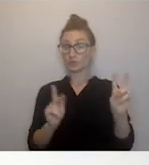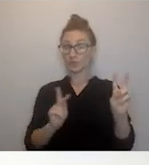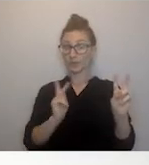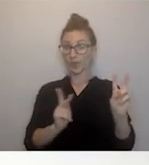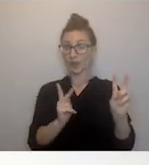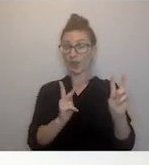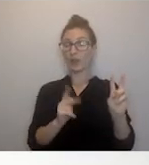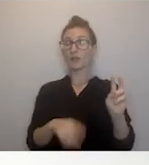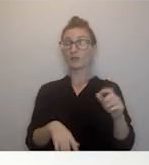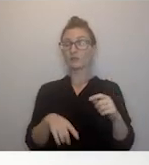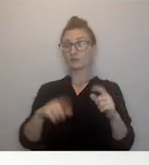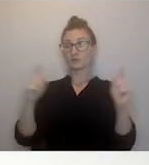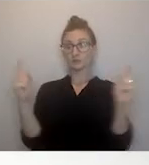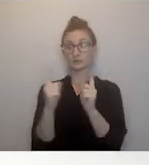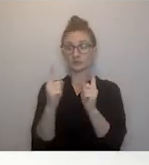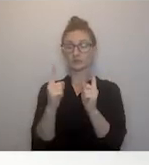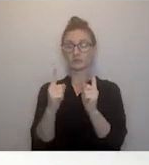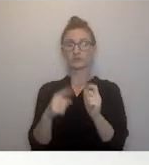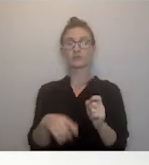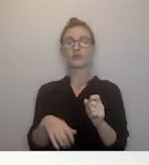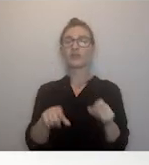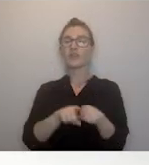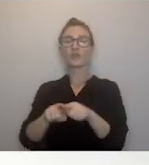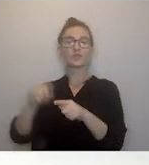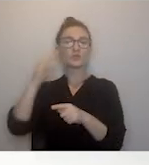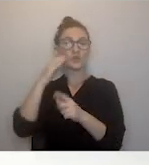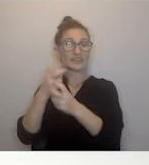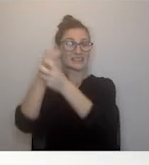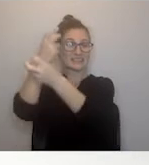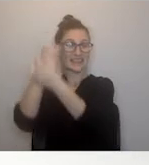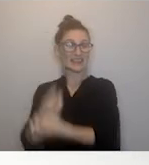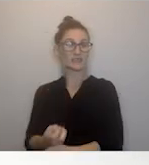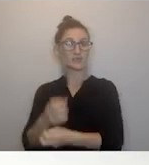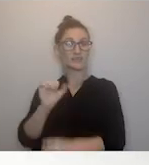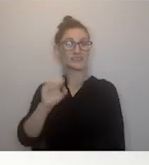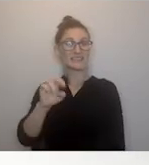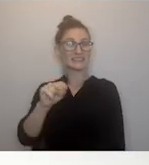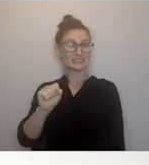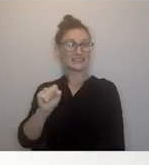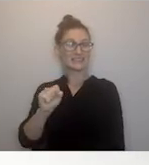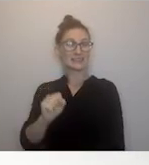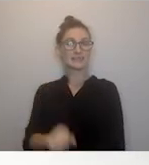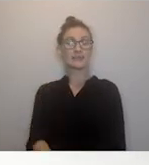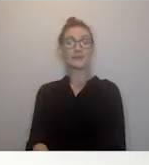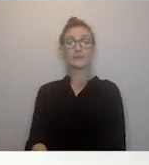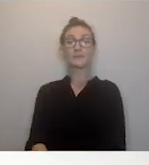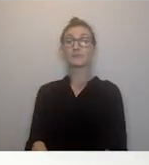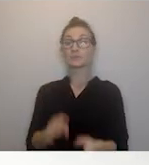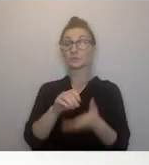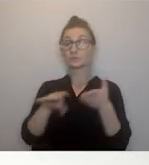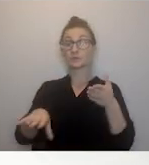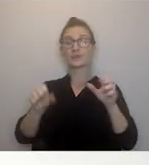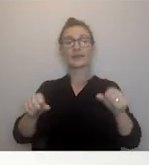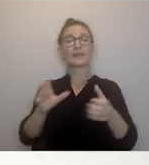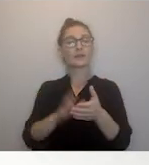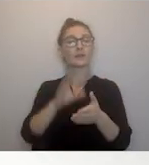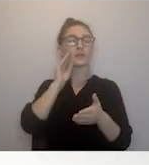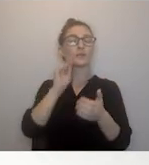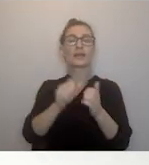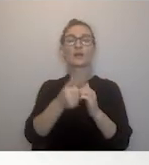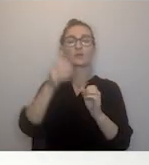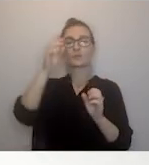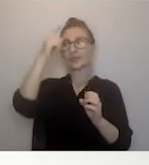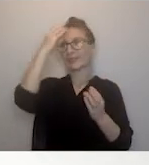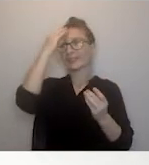people. They're also known as skeletal scenes. I love this because these give students an opportunity to learn to